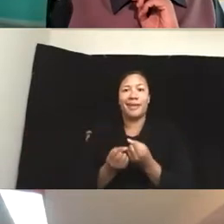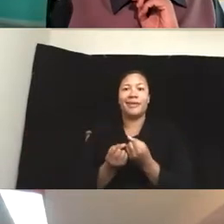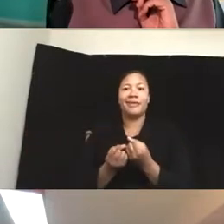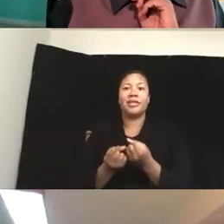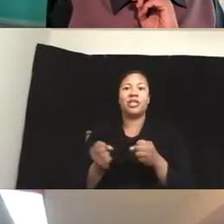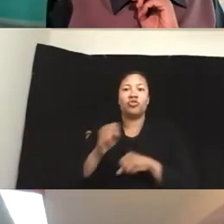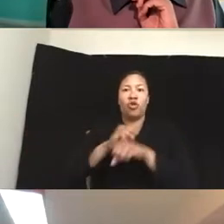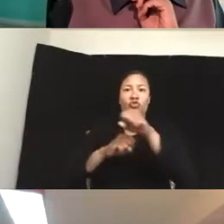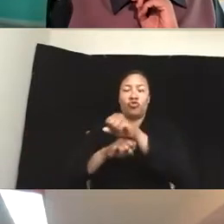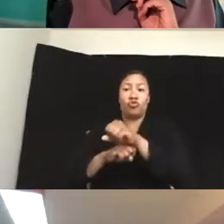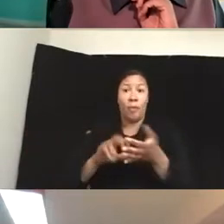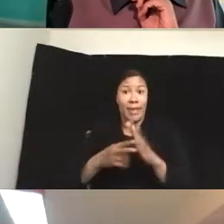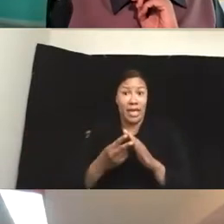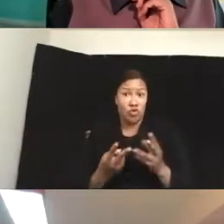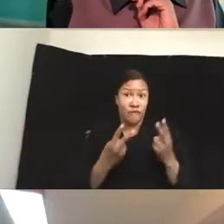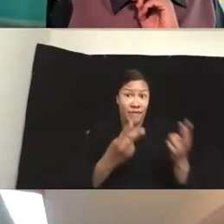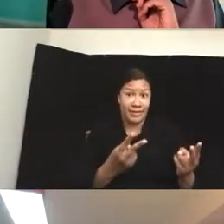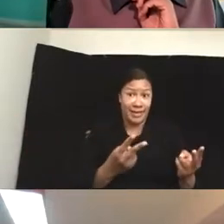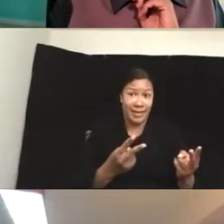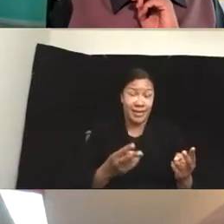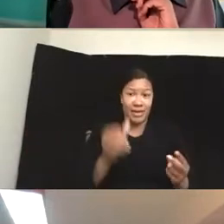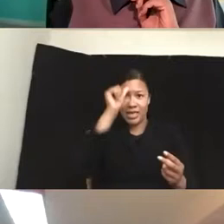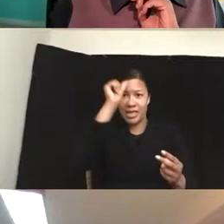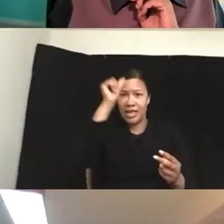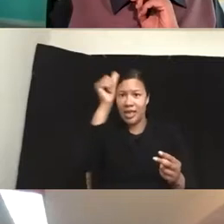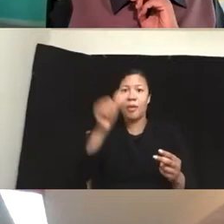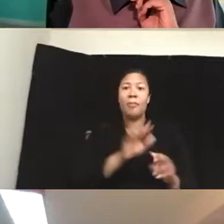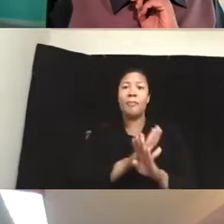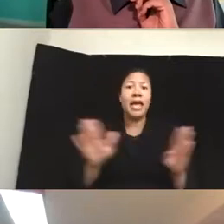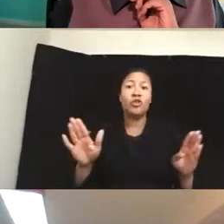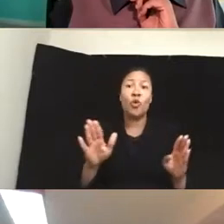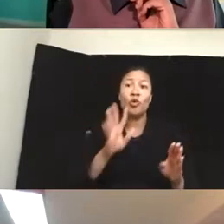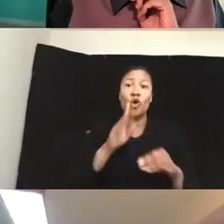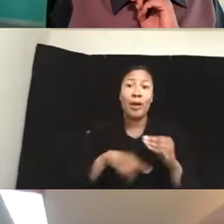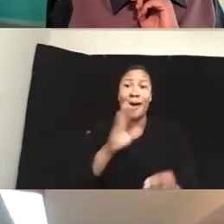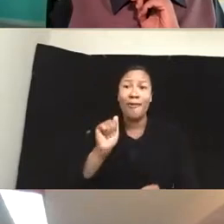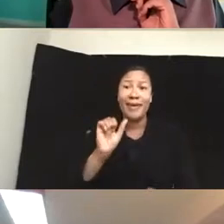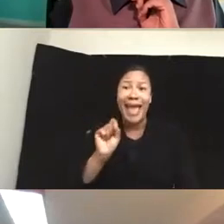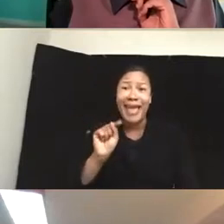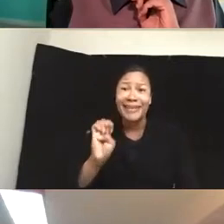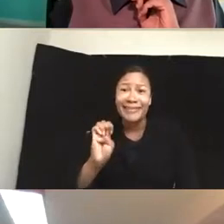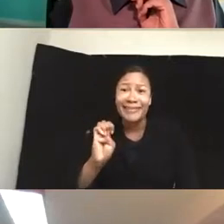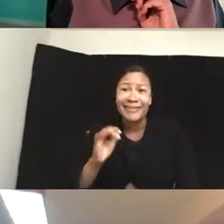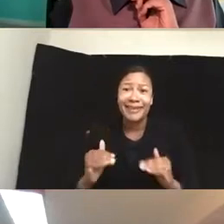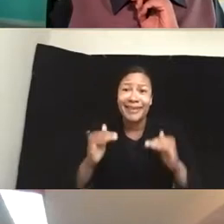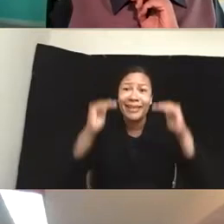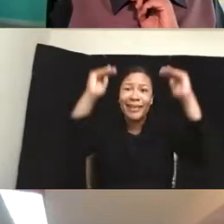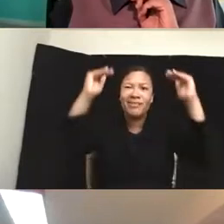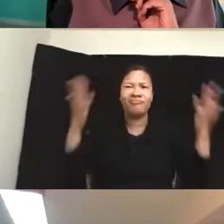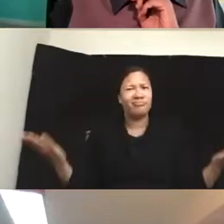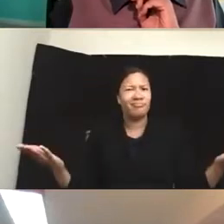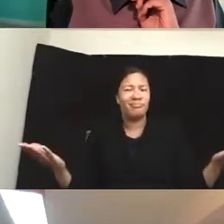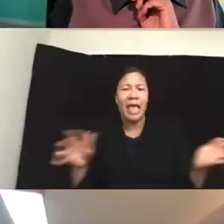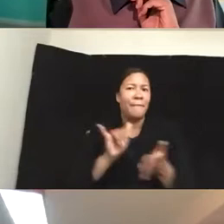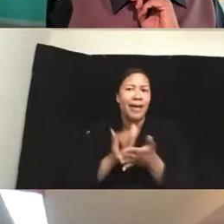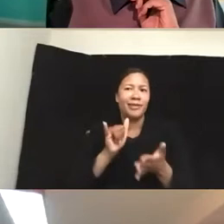to India and not talk about caste in an intersectional in your intersectional scholarship. Don't come